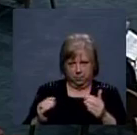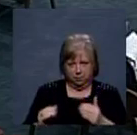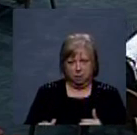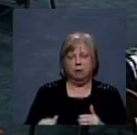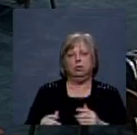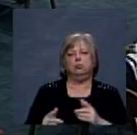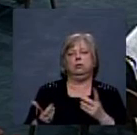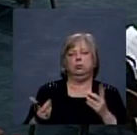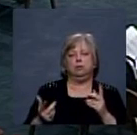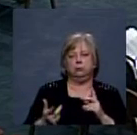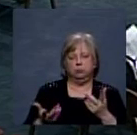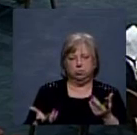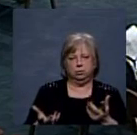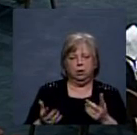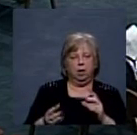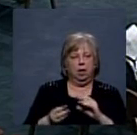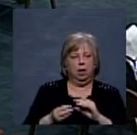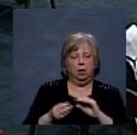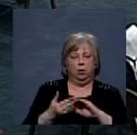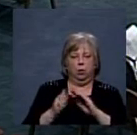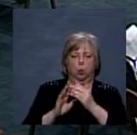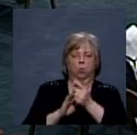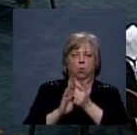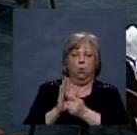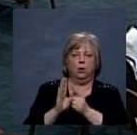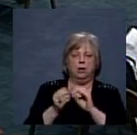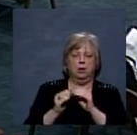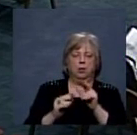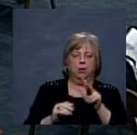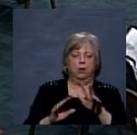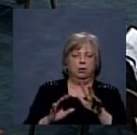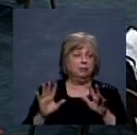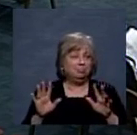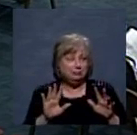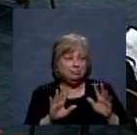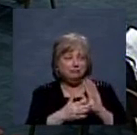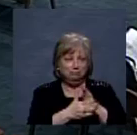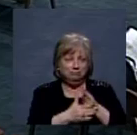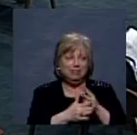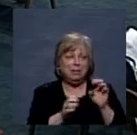to ordinance 35, which requires emergency clause.